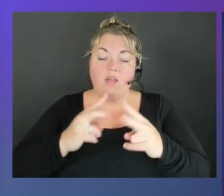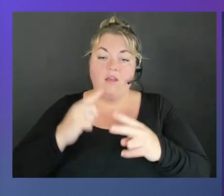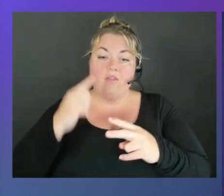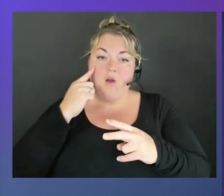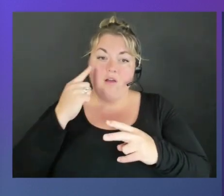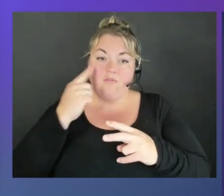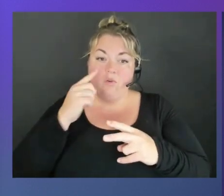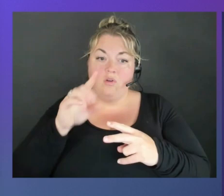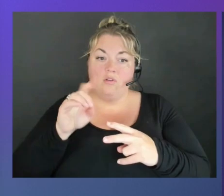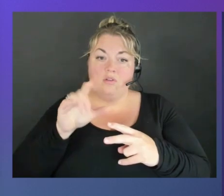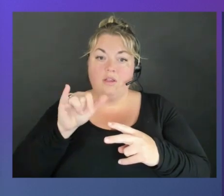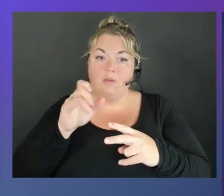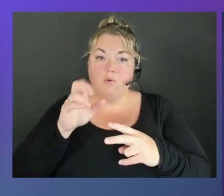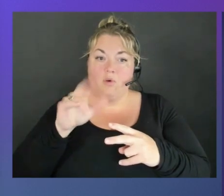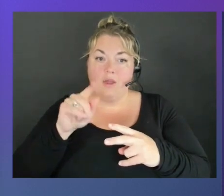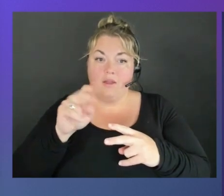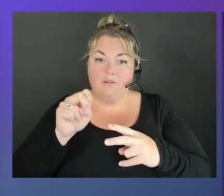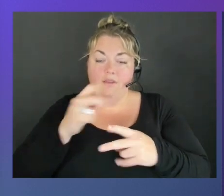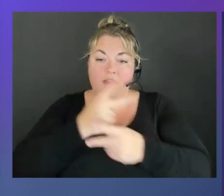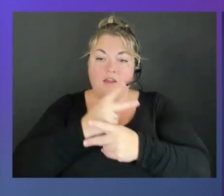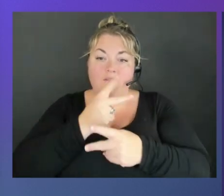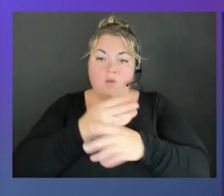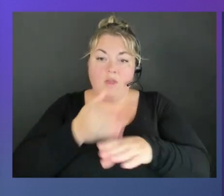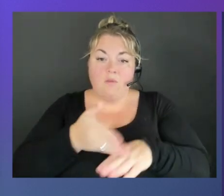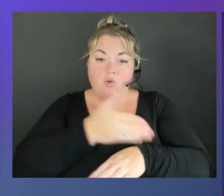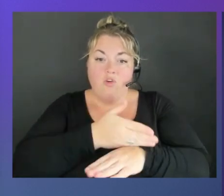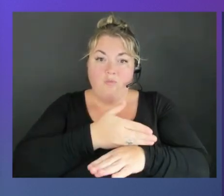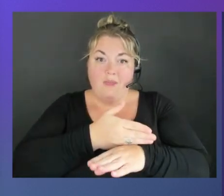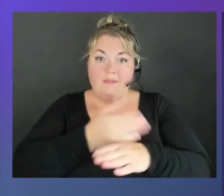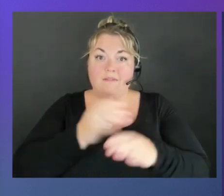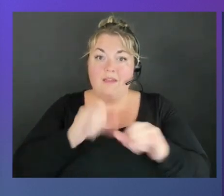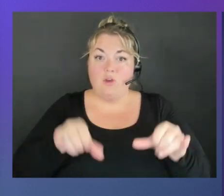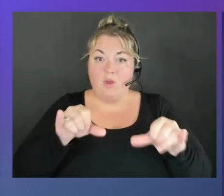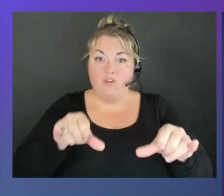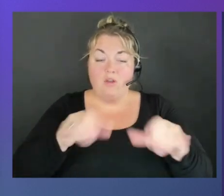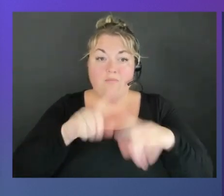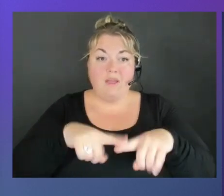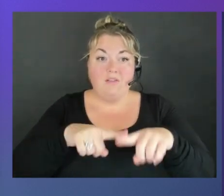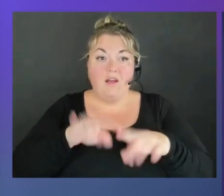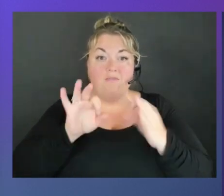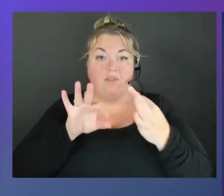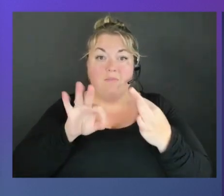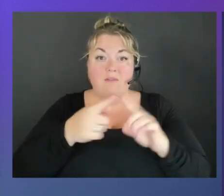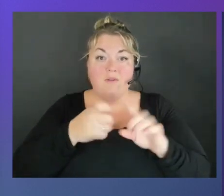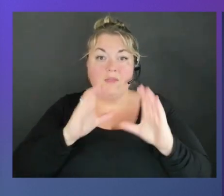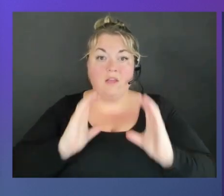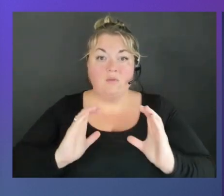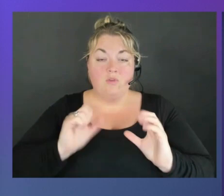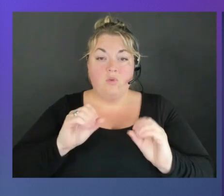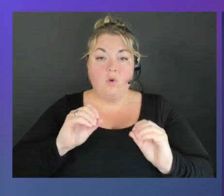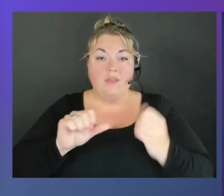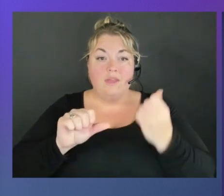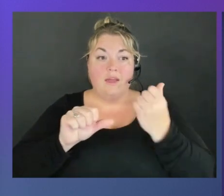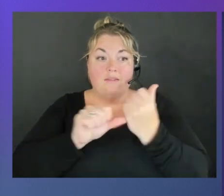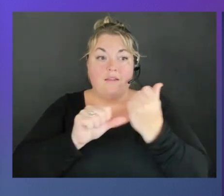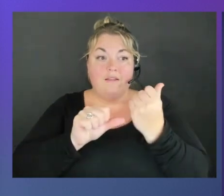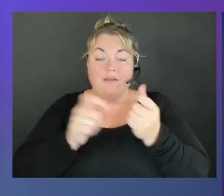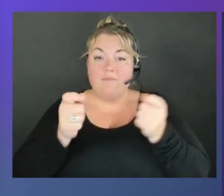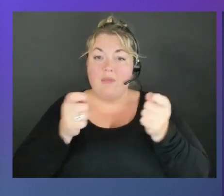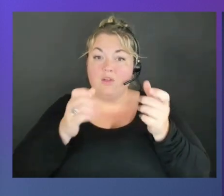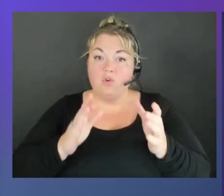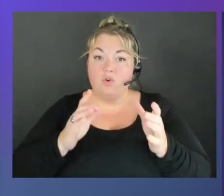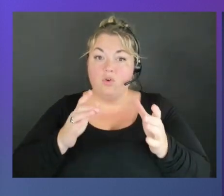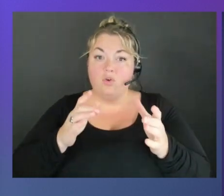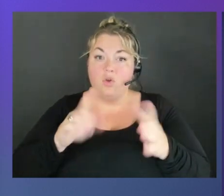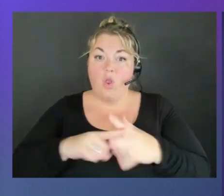deliberate, careful improvement and iteration based on feedback from our customers. So Systems Manager launched, I think, more than